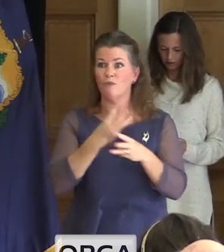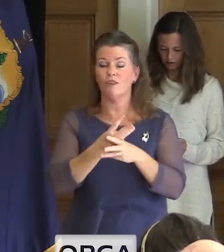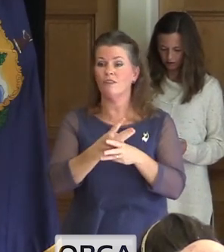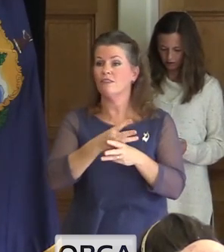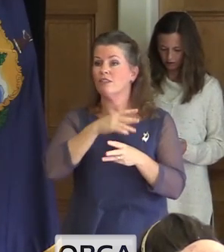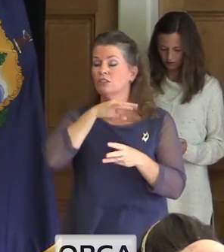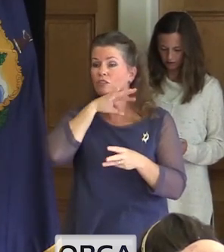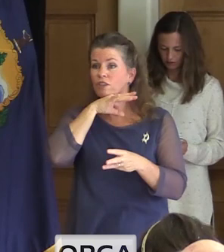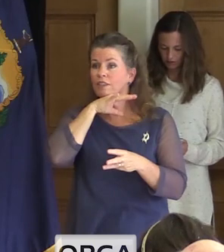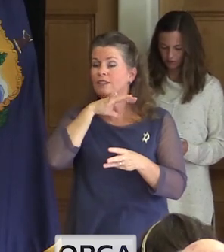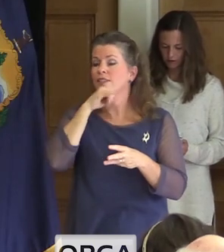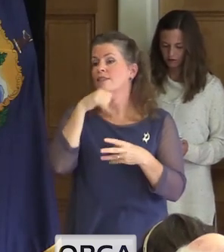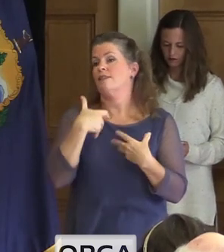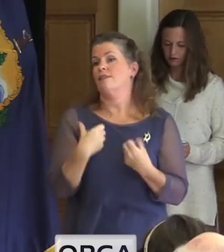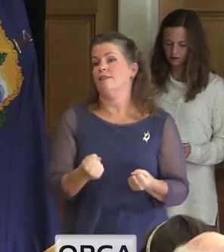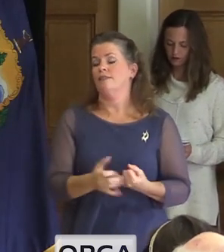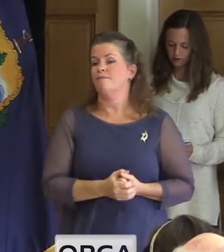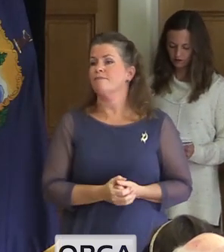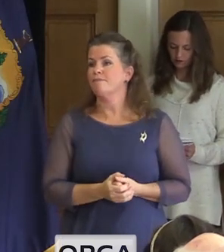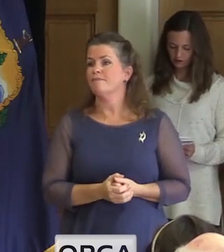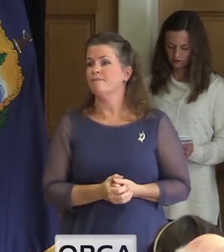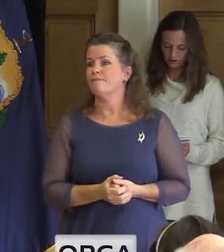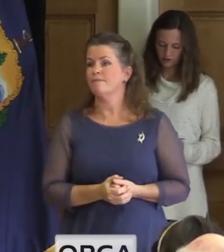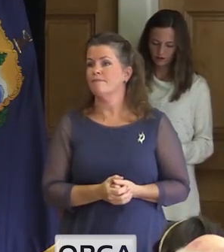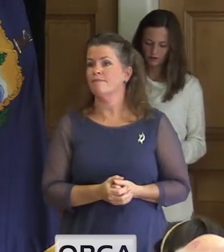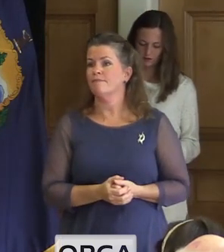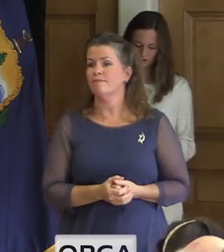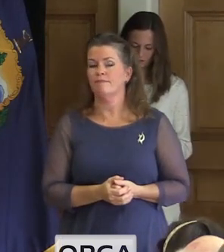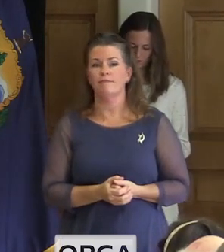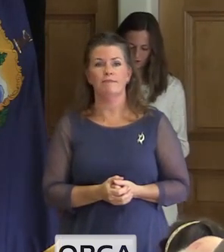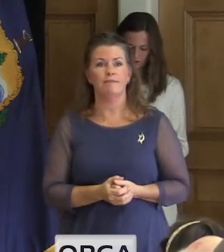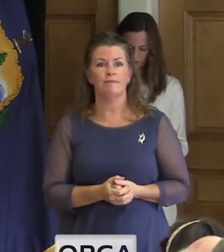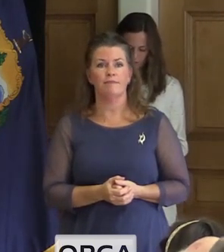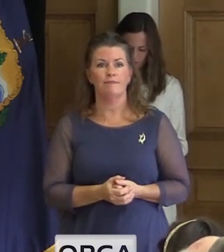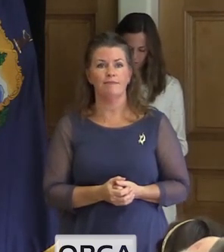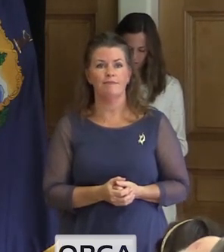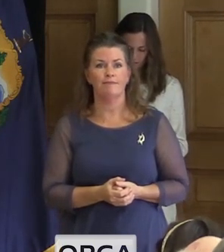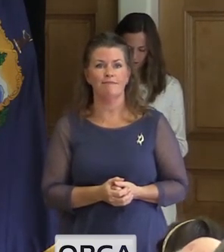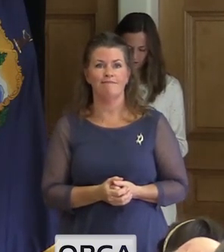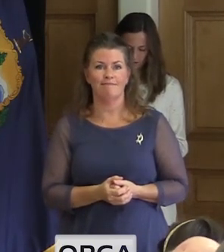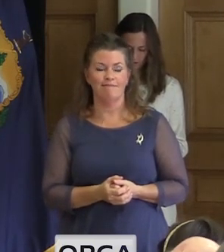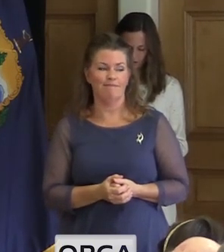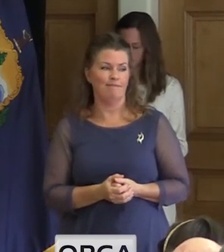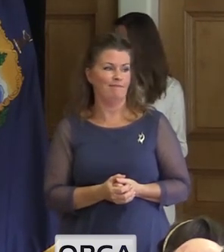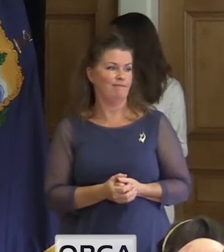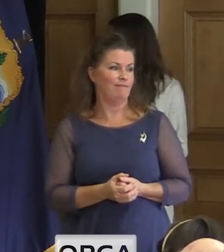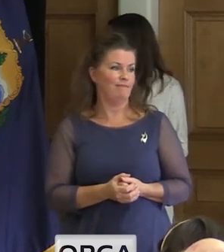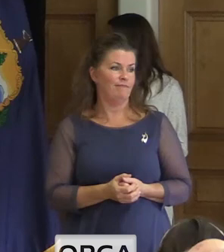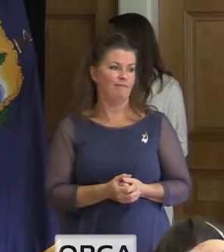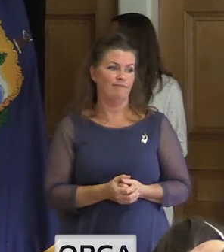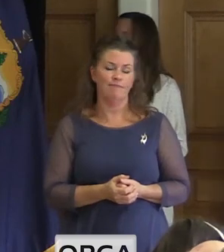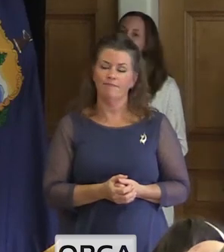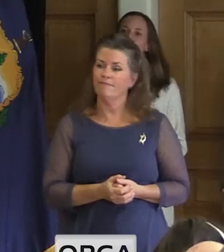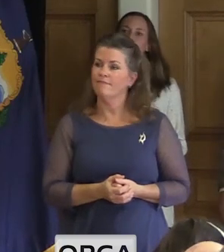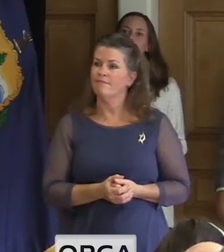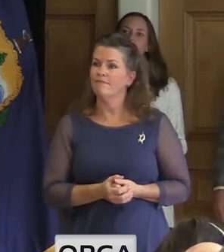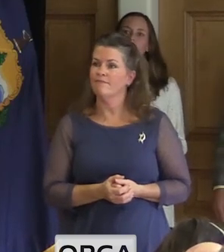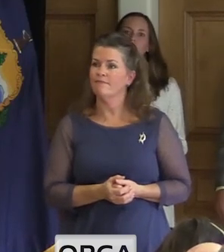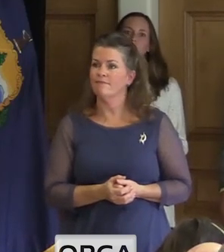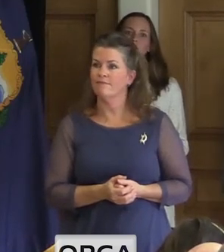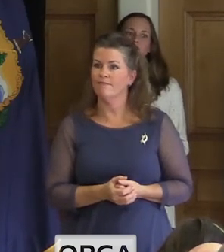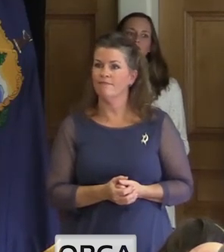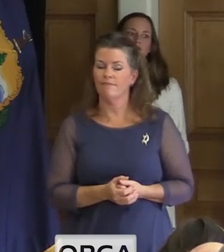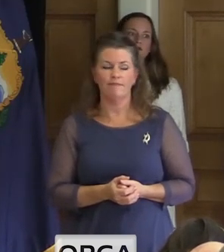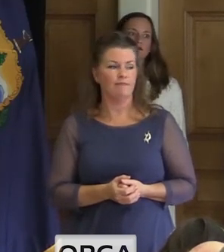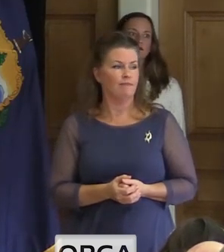extremely unhealthy. So all over the world, you got California burning. You got forest fires in Sweden. You